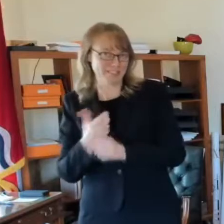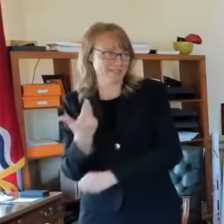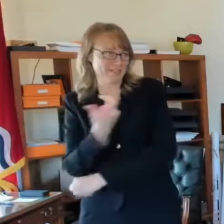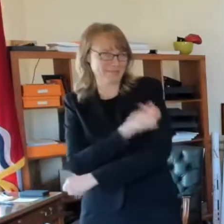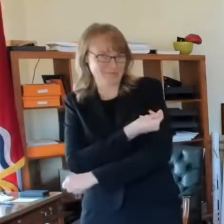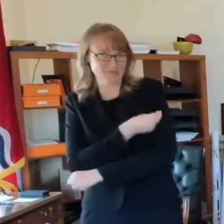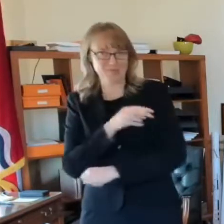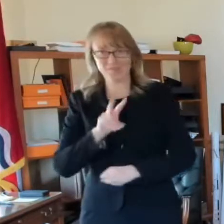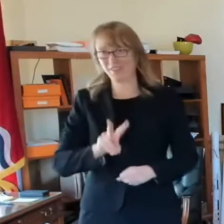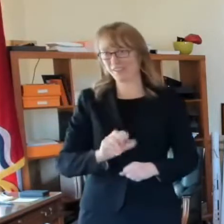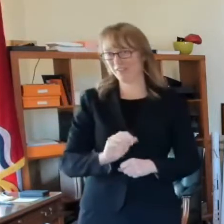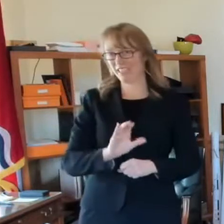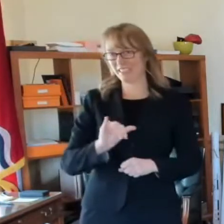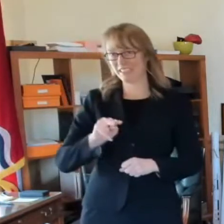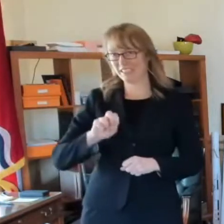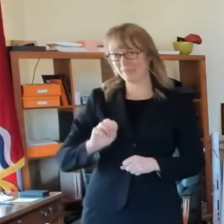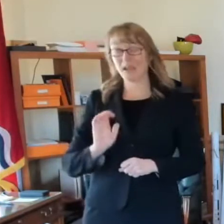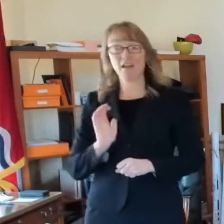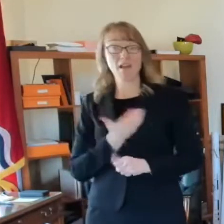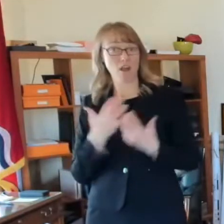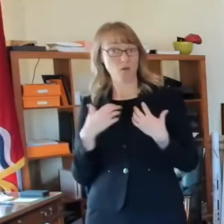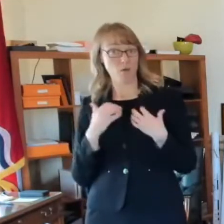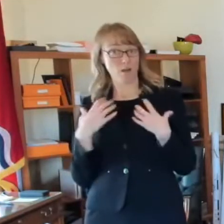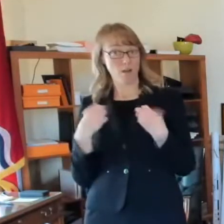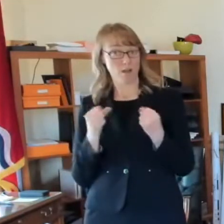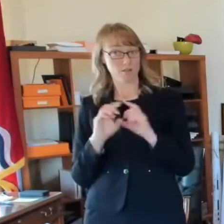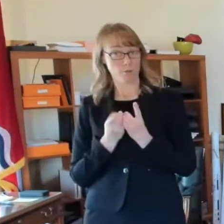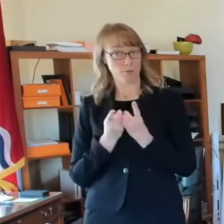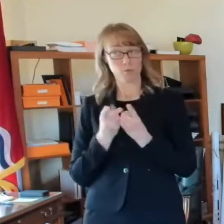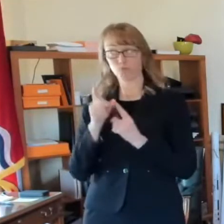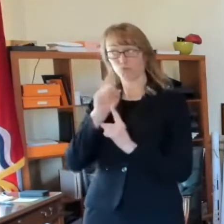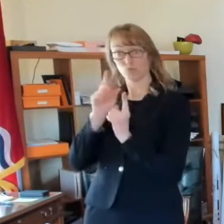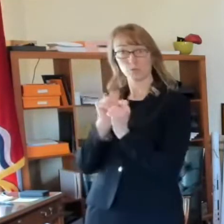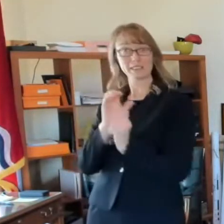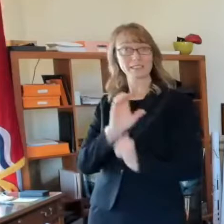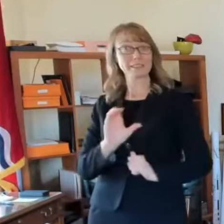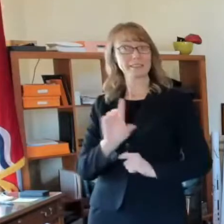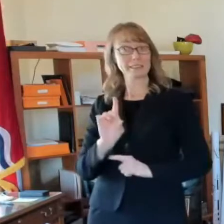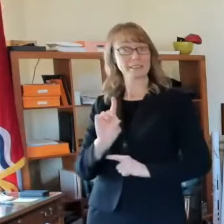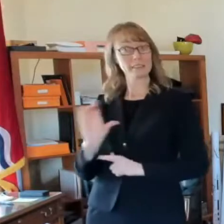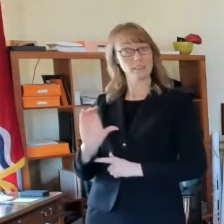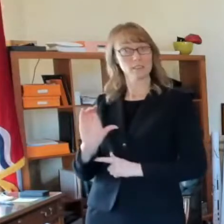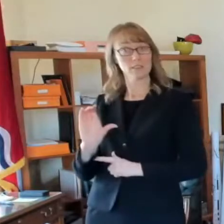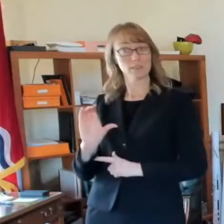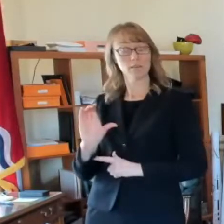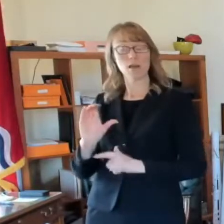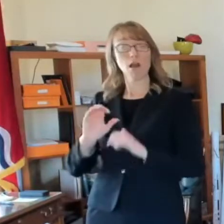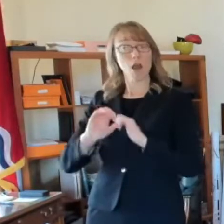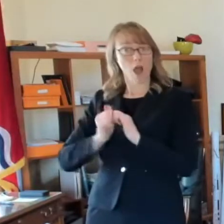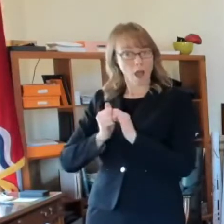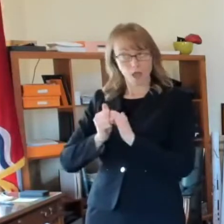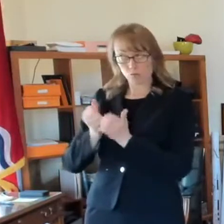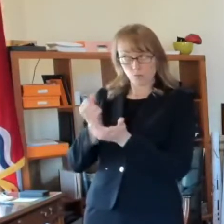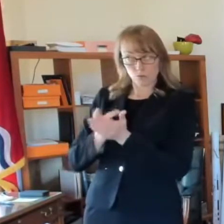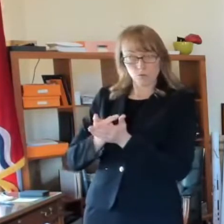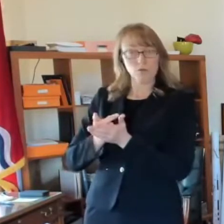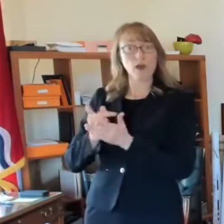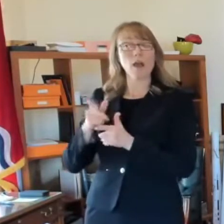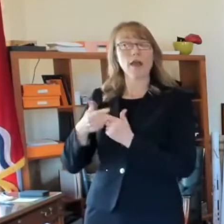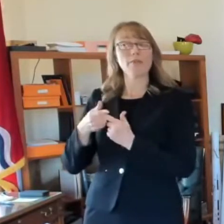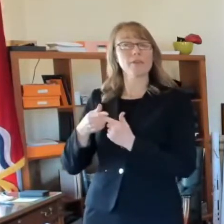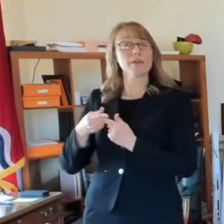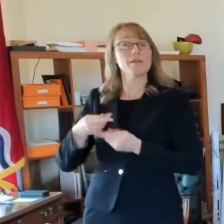working closely with the CDC and on the rollout process, because that will also be important. And there